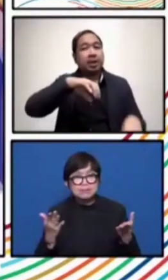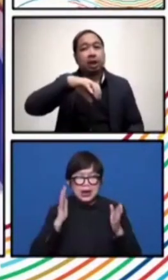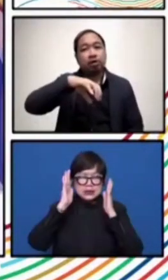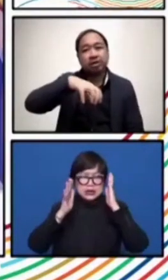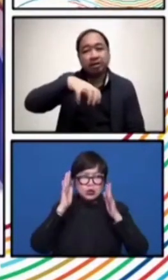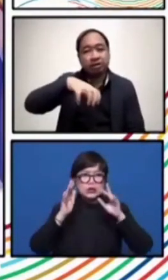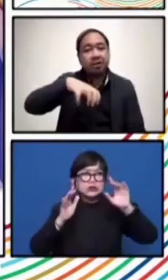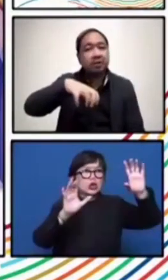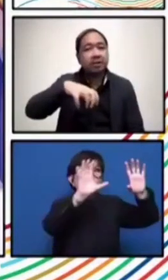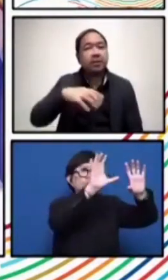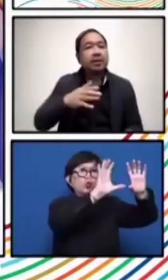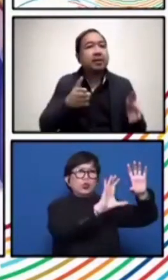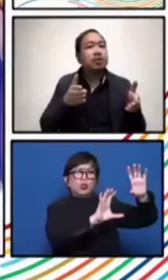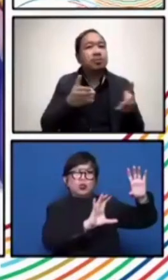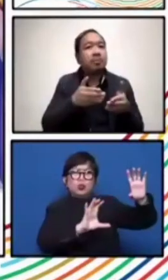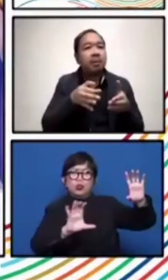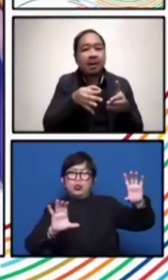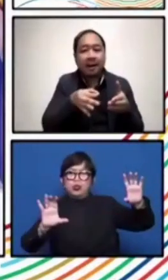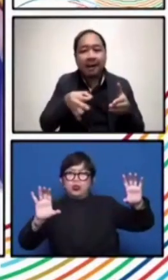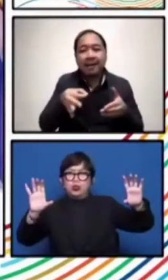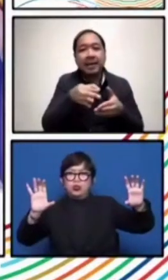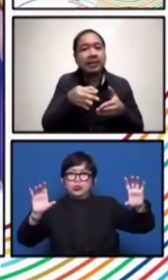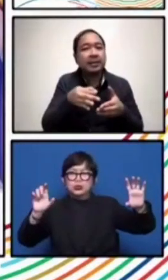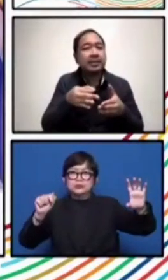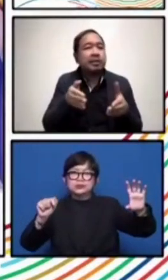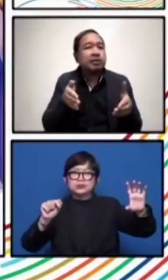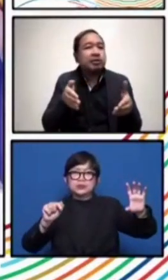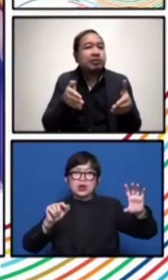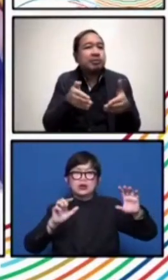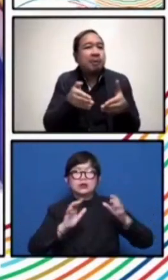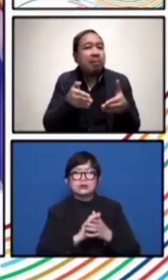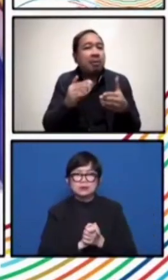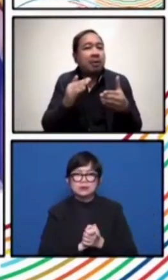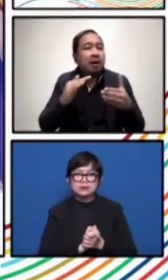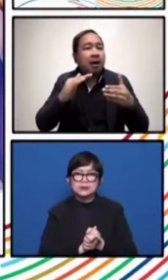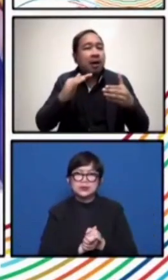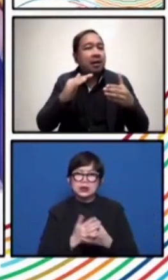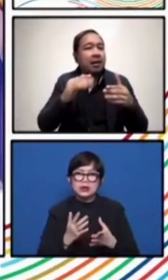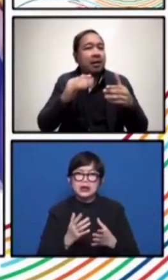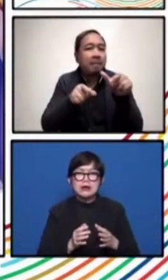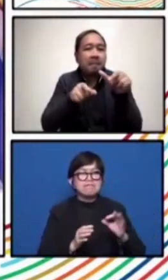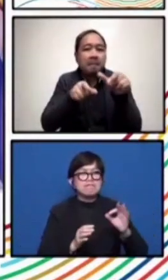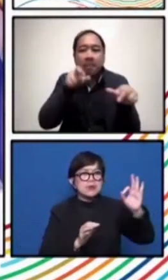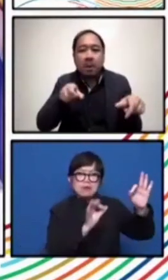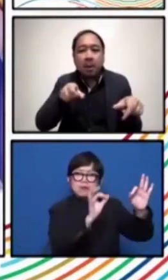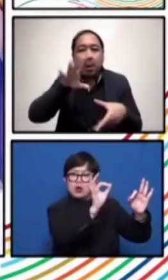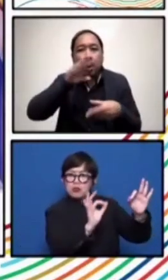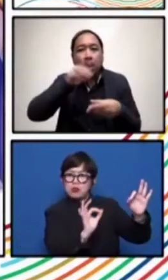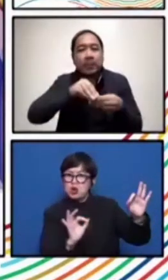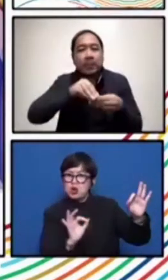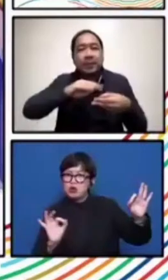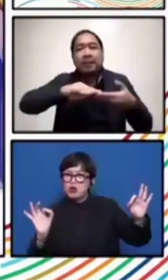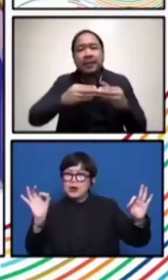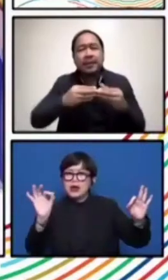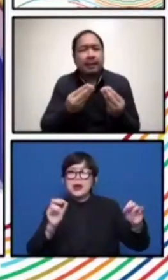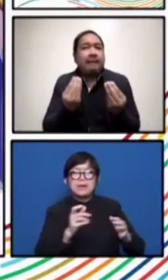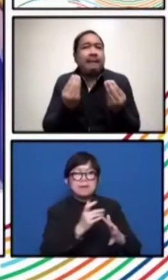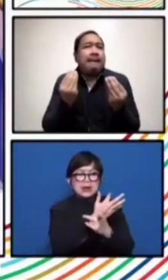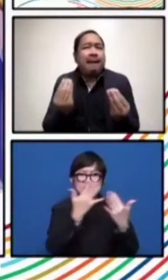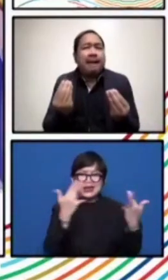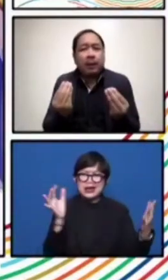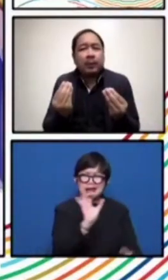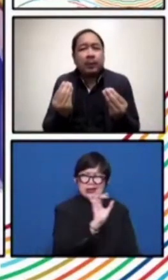small population communities how do we do this our focus is now on community-based